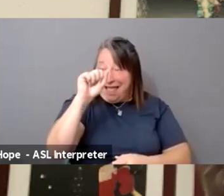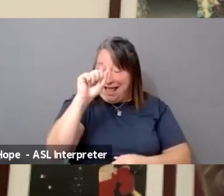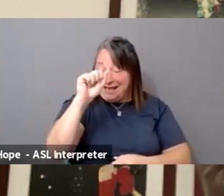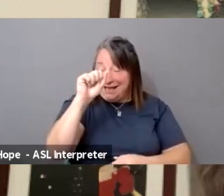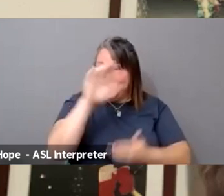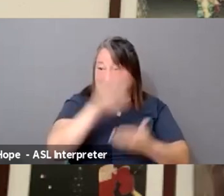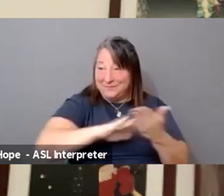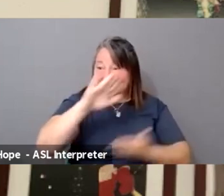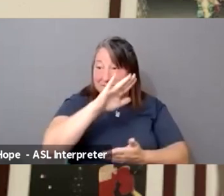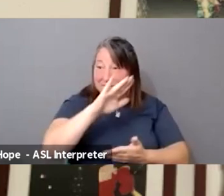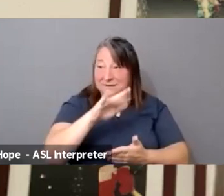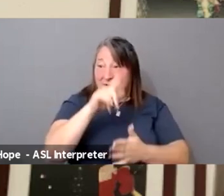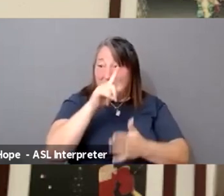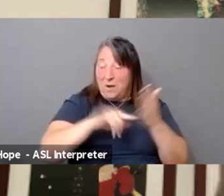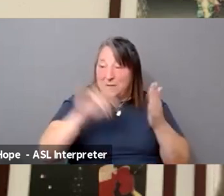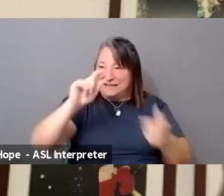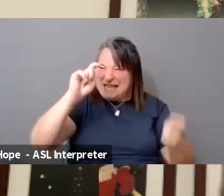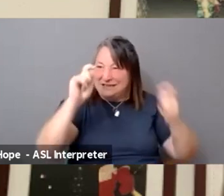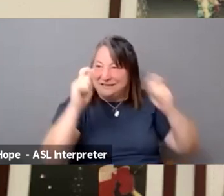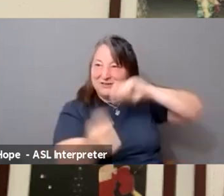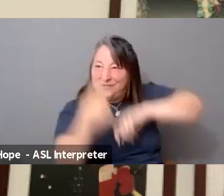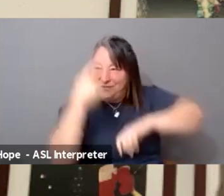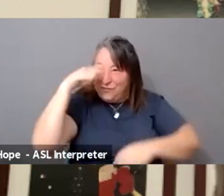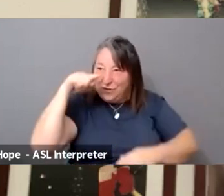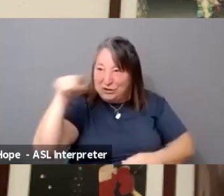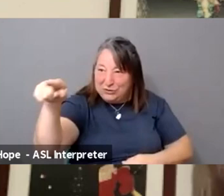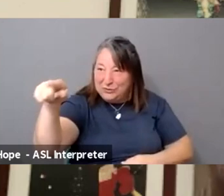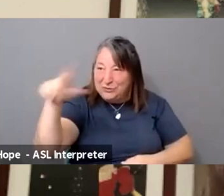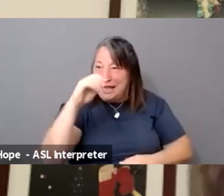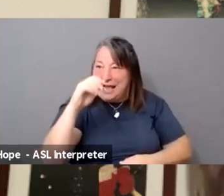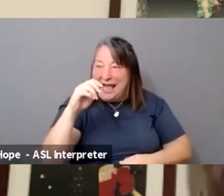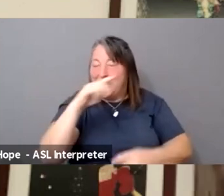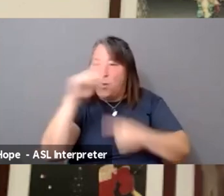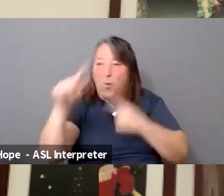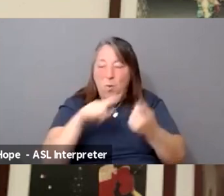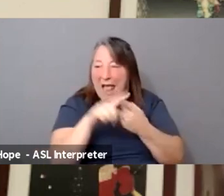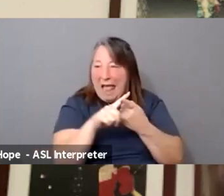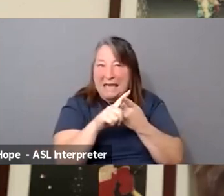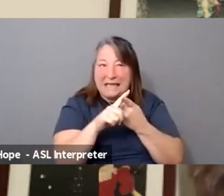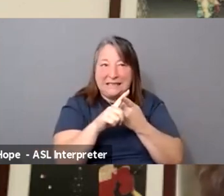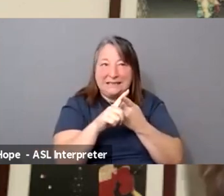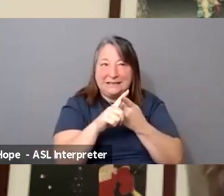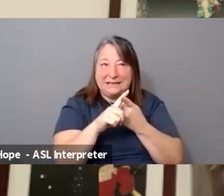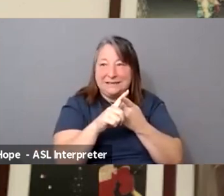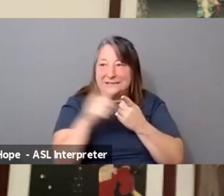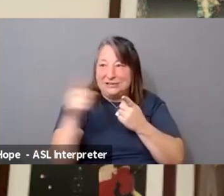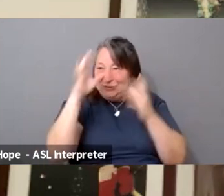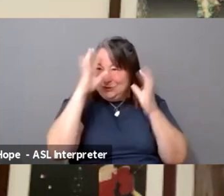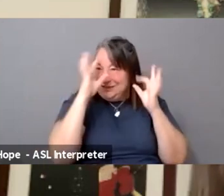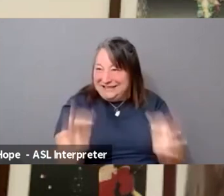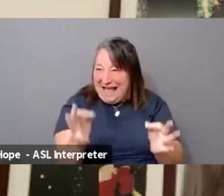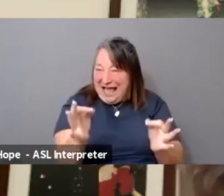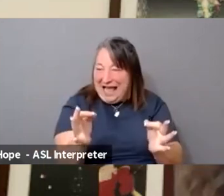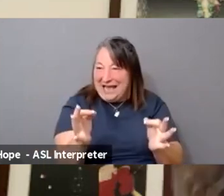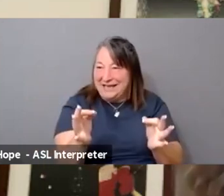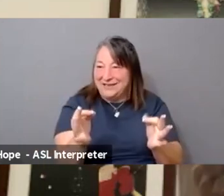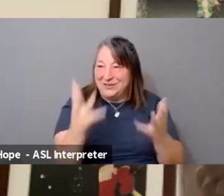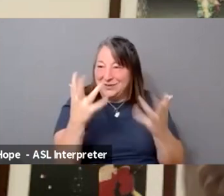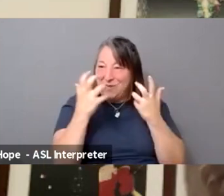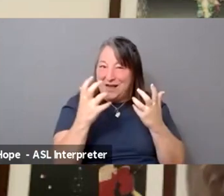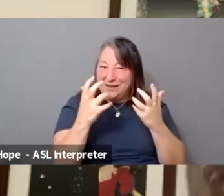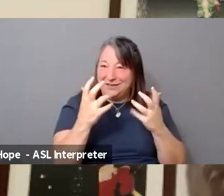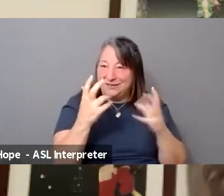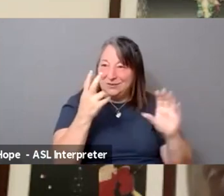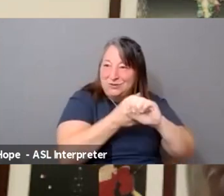What was that evolution for you? And what was it or when was it that you decided that you wanted to get into